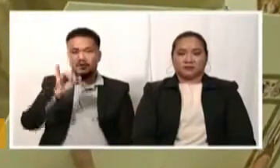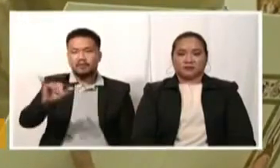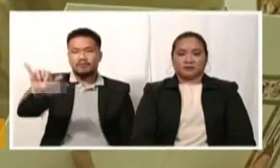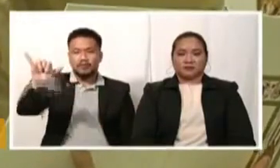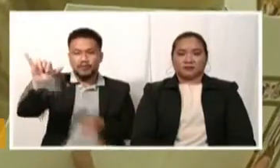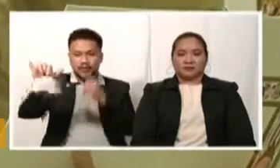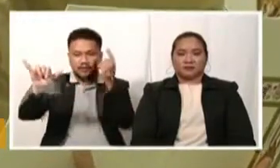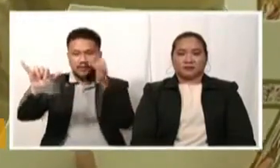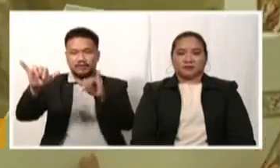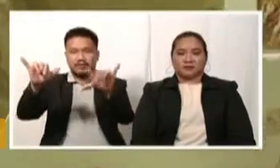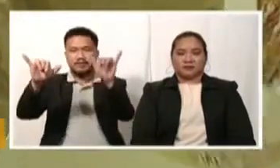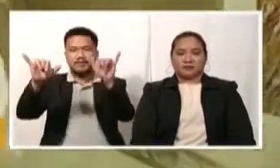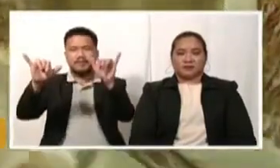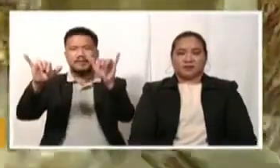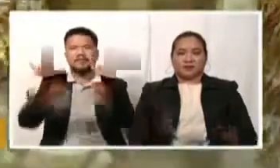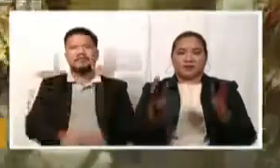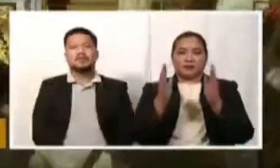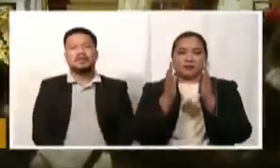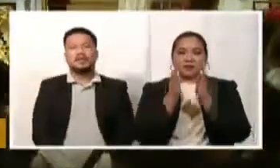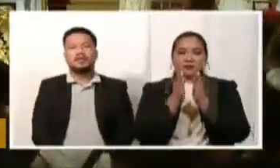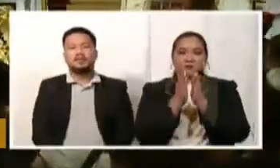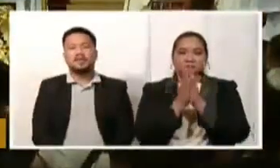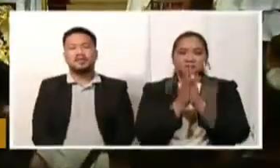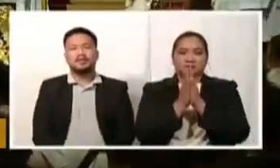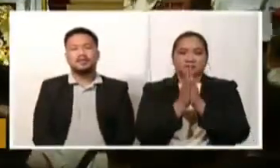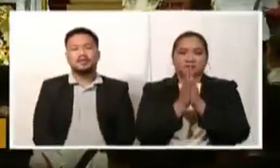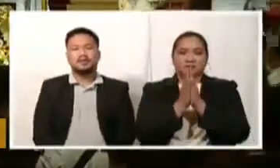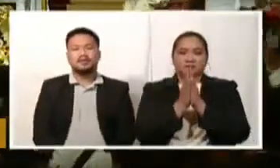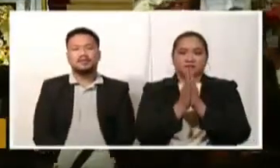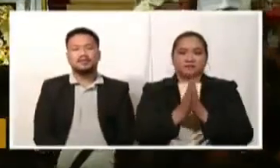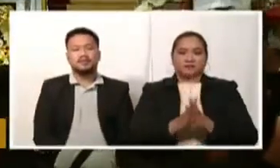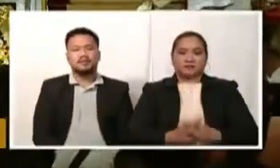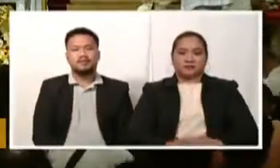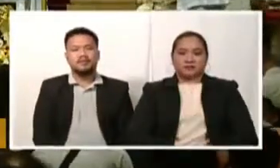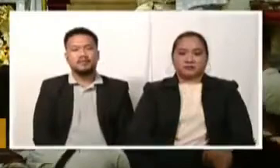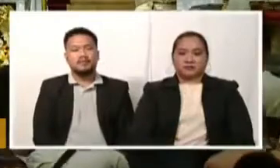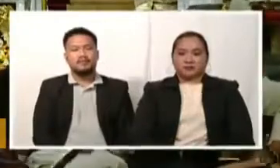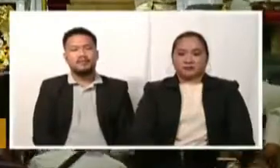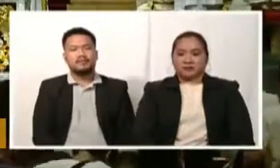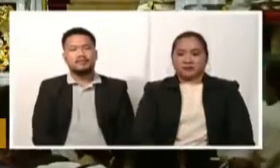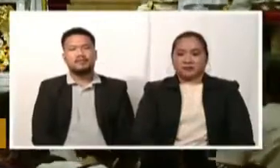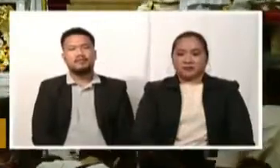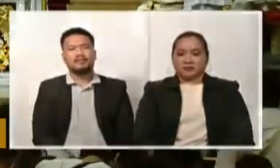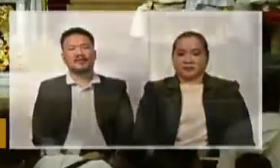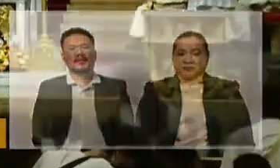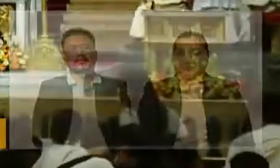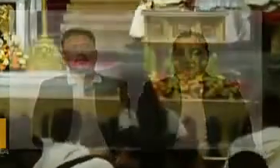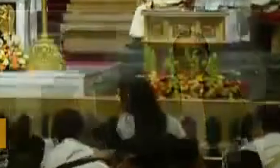forever and ever. Amen. Please be seated.